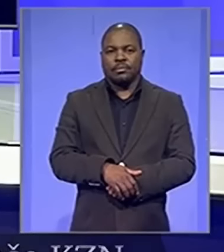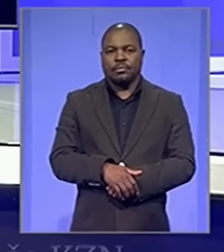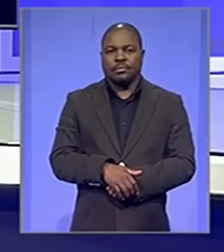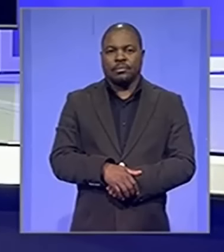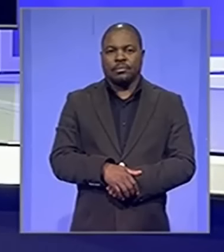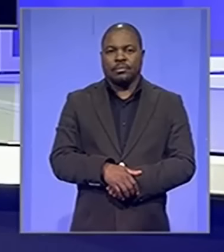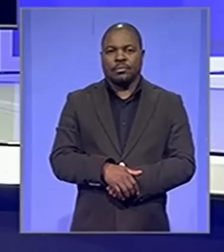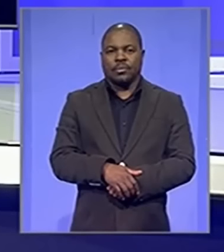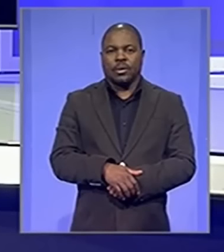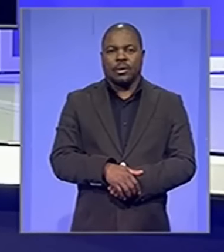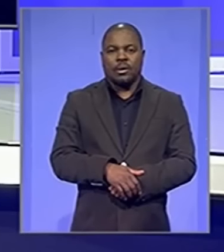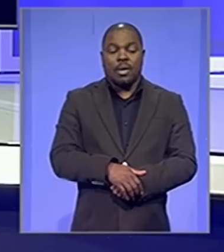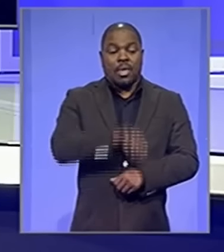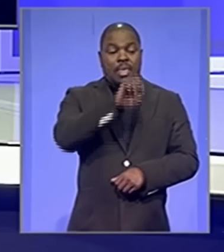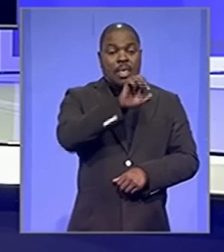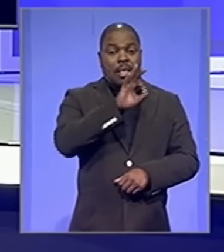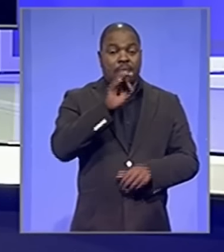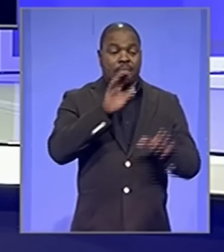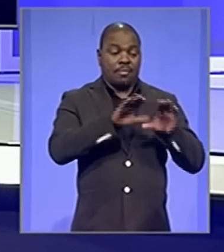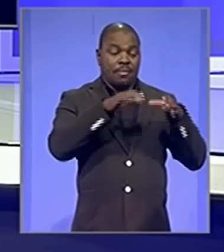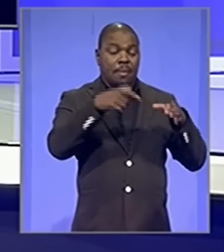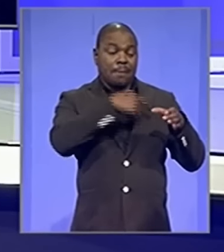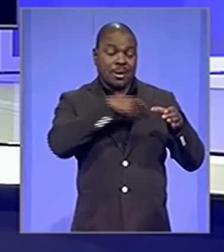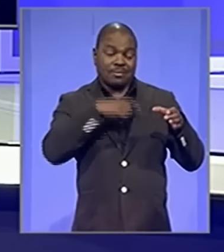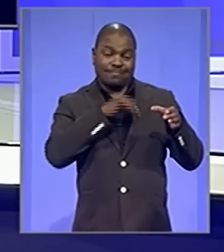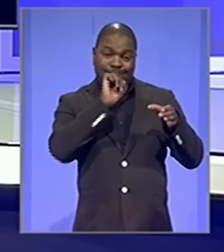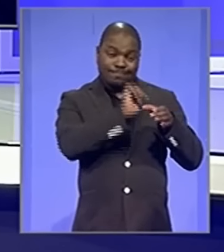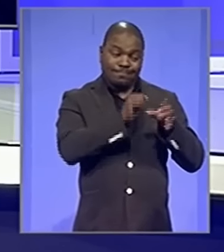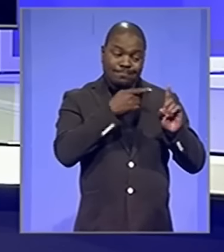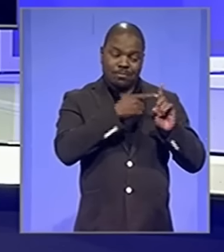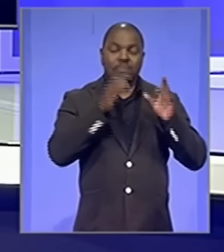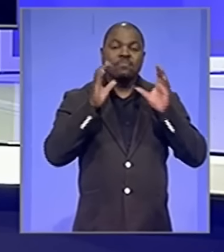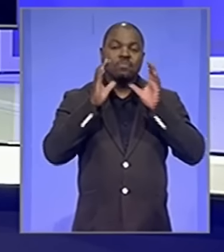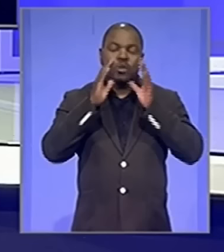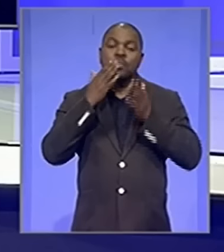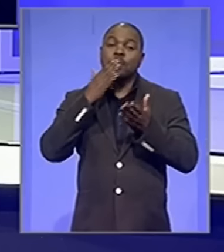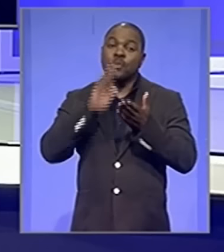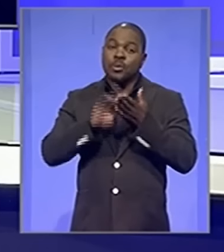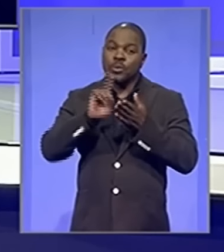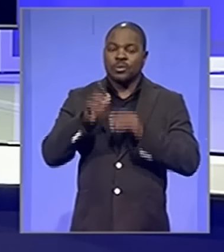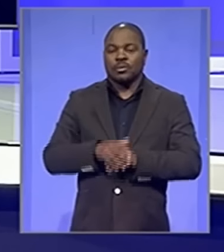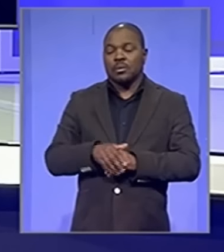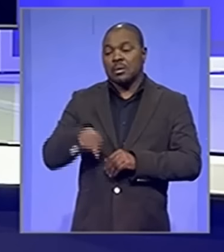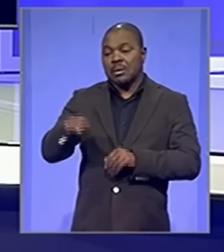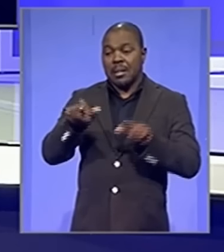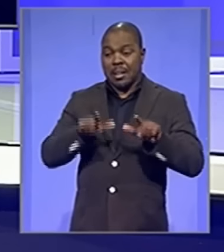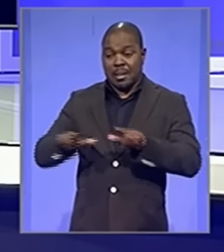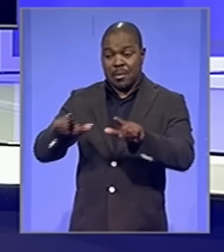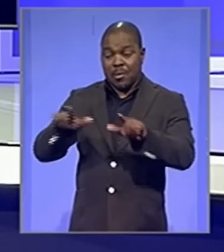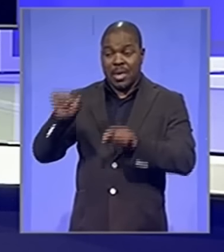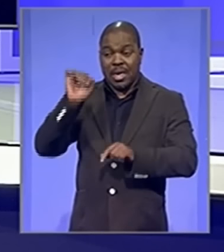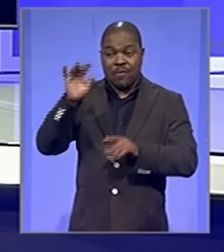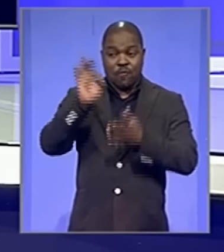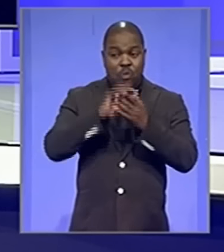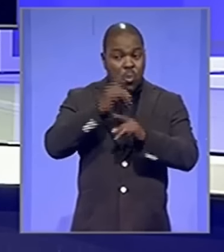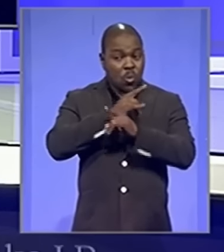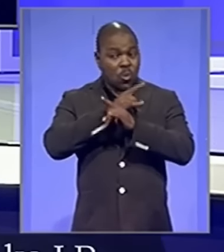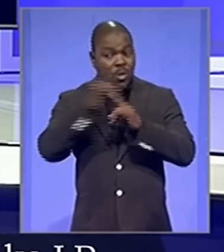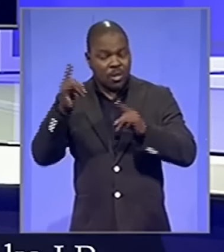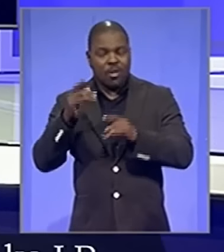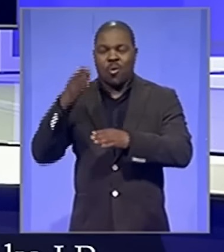Ka go le lengwe mo presidente wa EFF Julius Malema o tshepišitse go bea pele mešomo le kabo ya metse ka